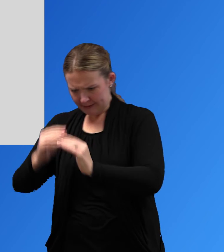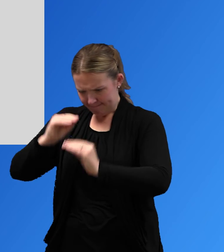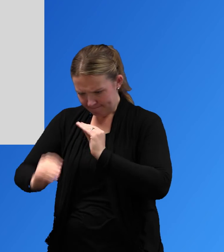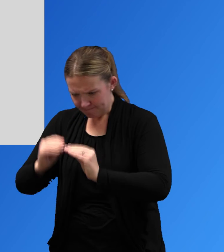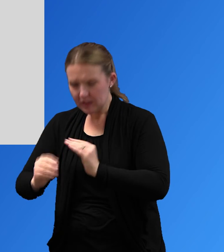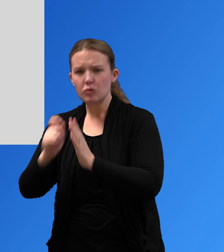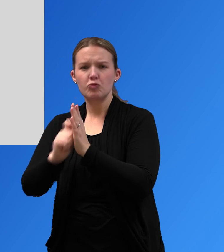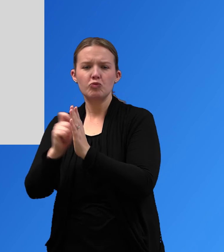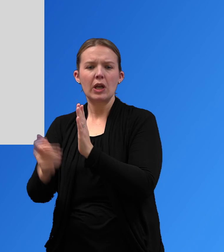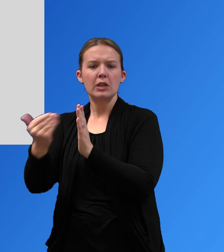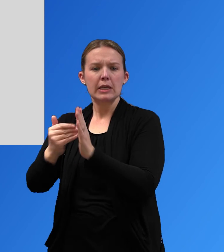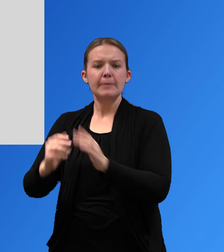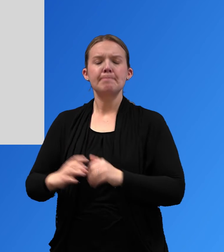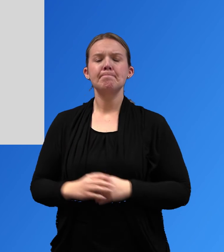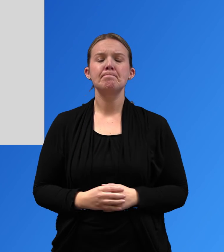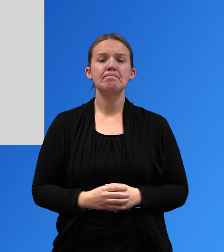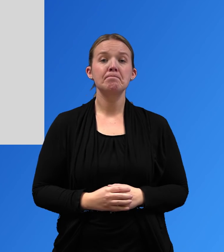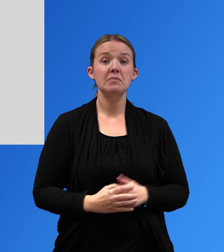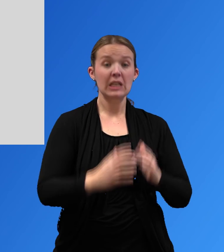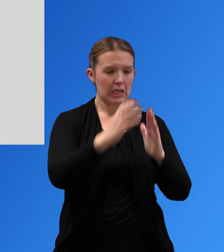Examine text content and features.